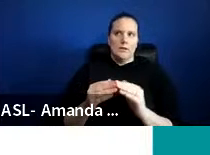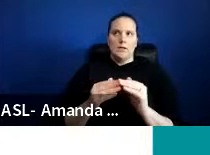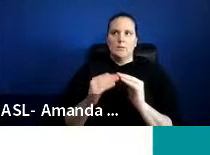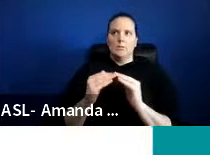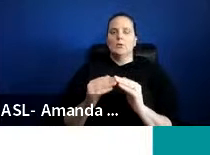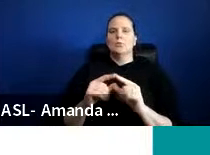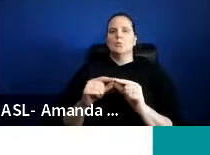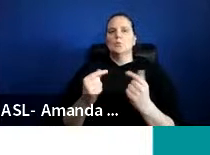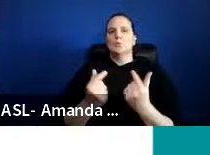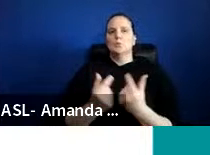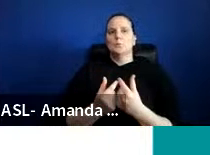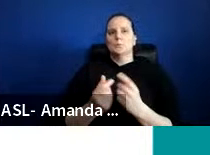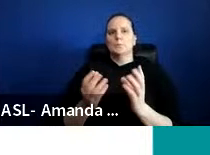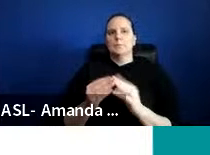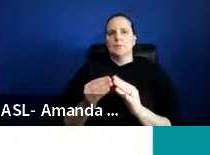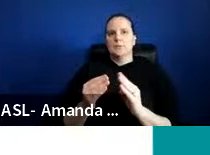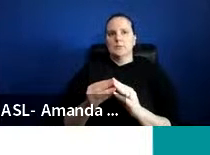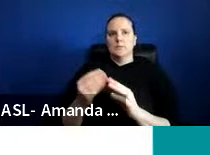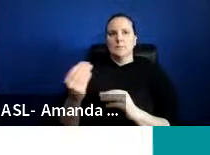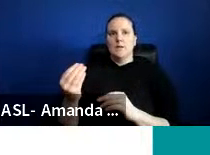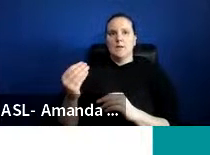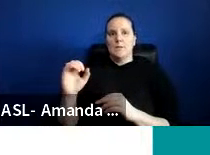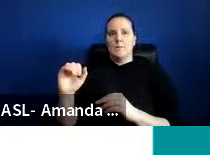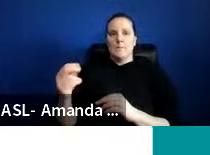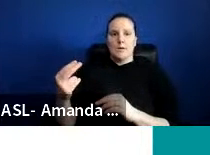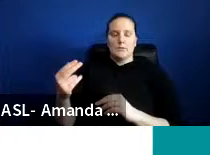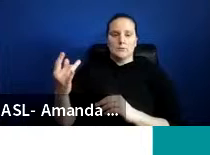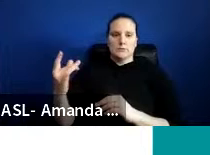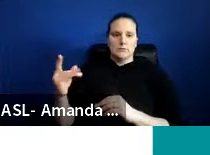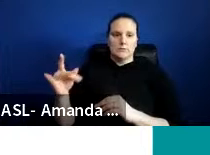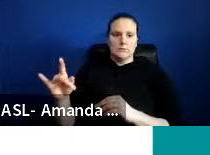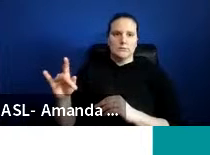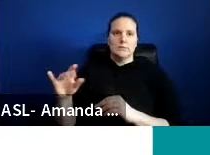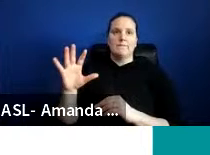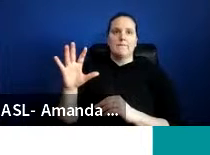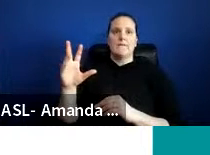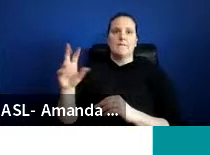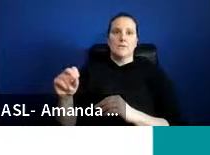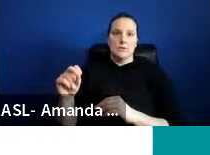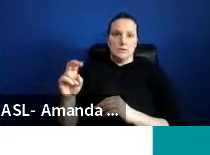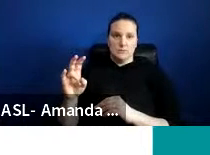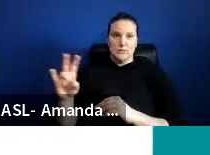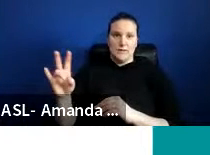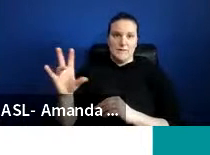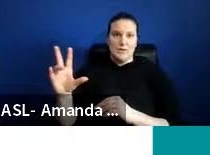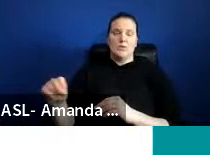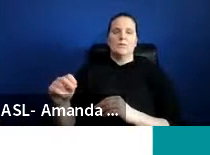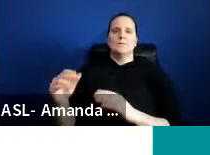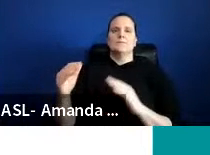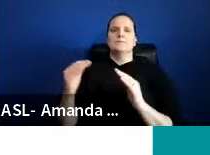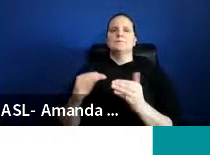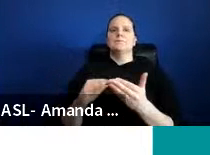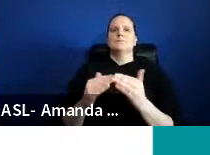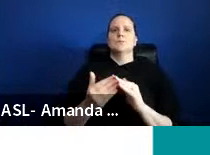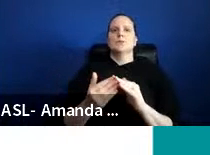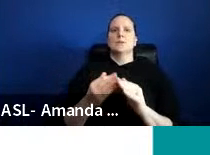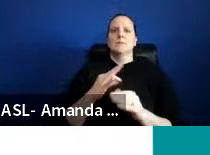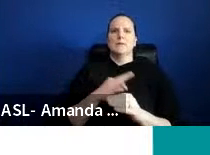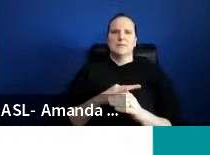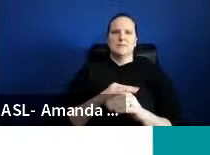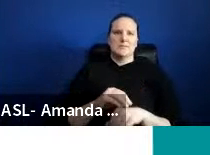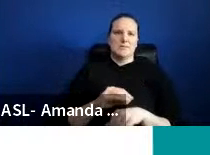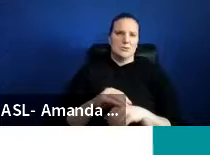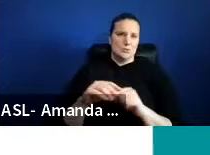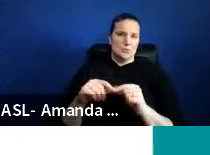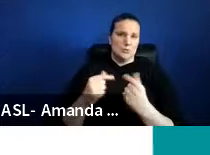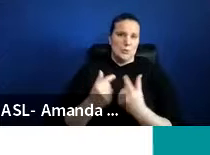advisory group meeting on Monday, March 18th from 5:30 to 7:30. And then we have our community benefits advisory group